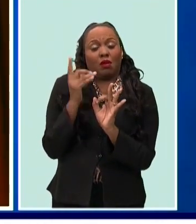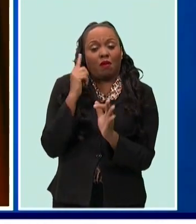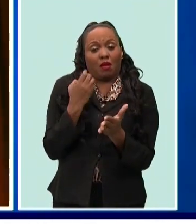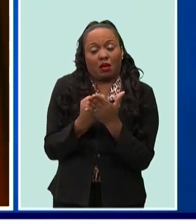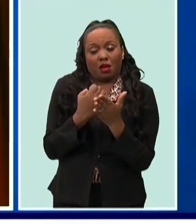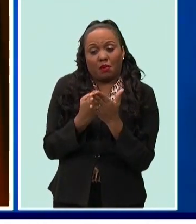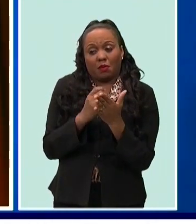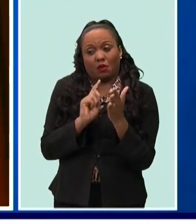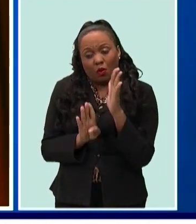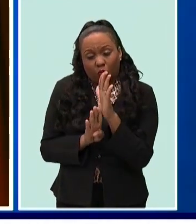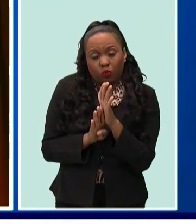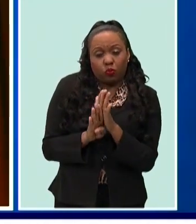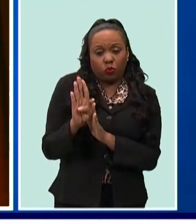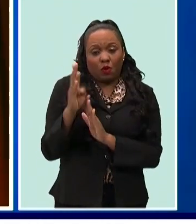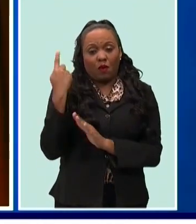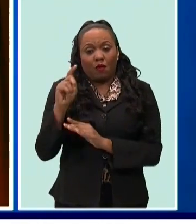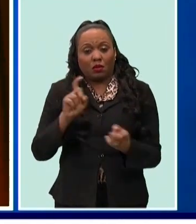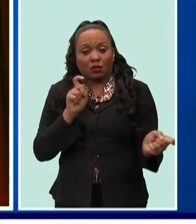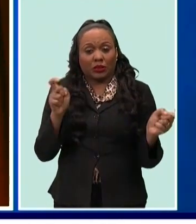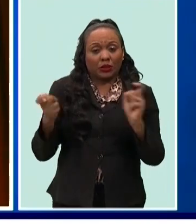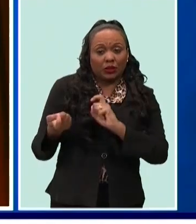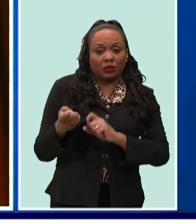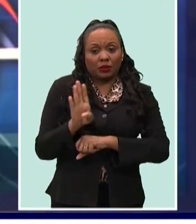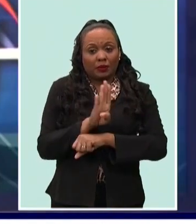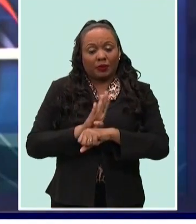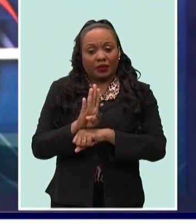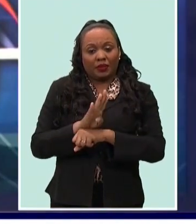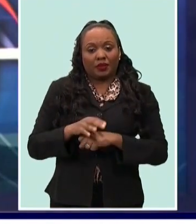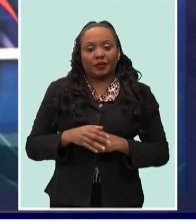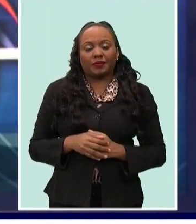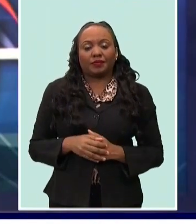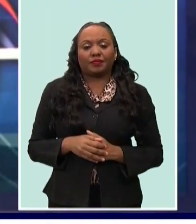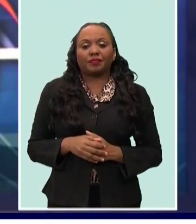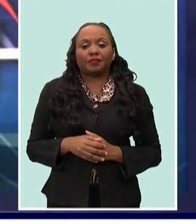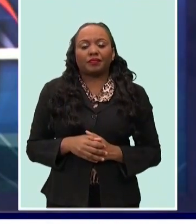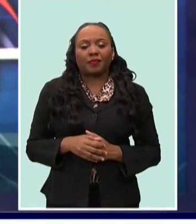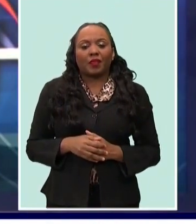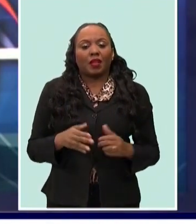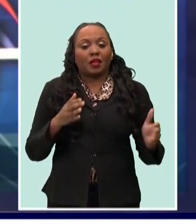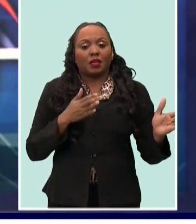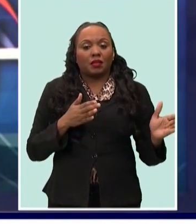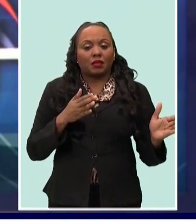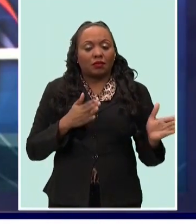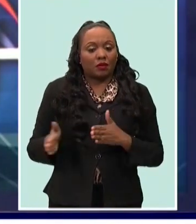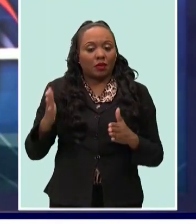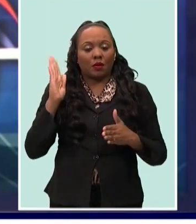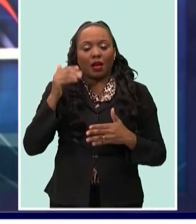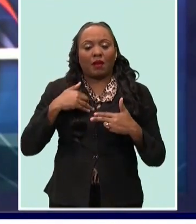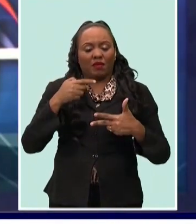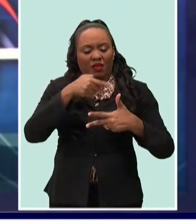driver in the transformation of Barbados. And the strategy will prioritize three critical activities.